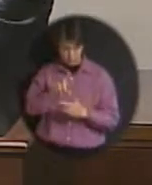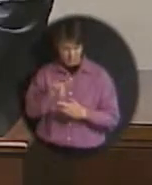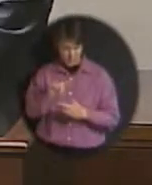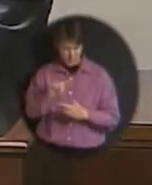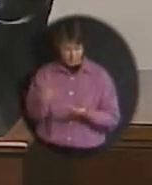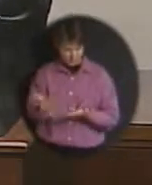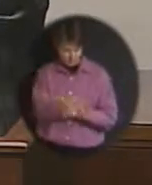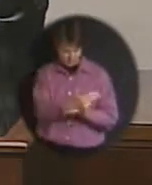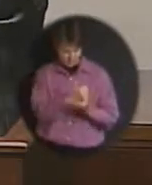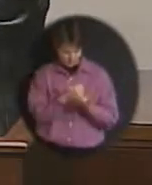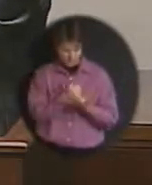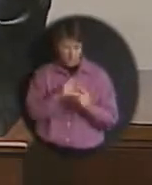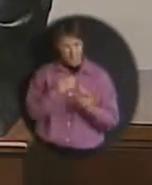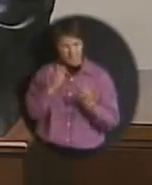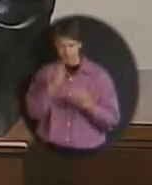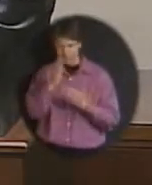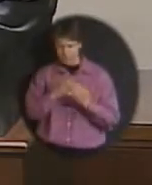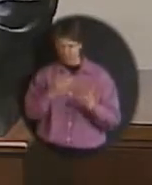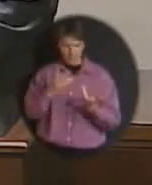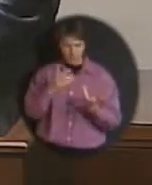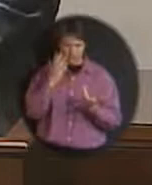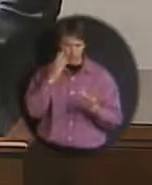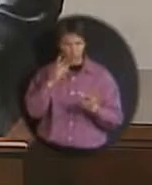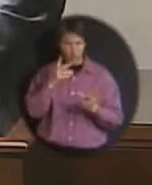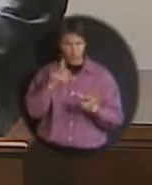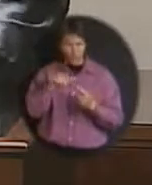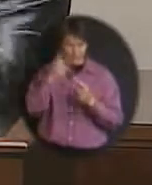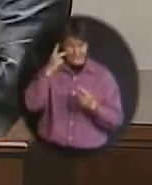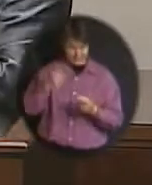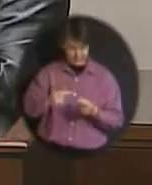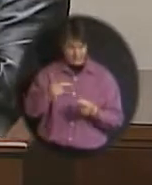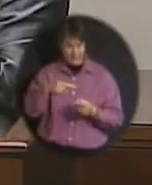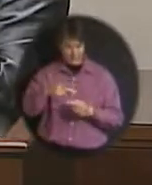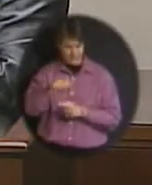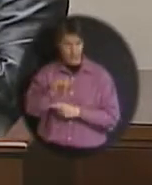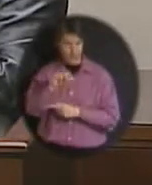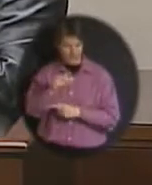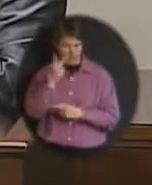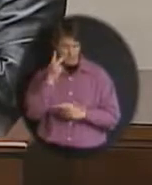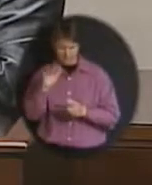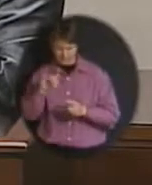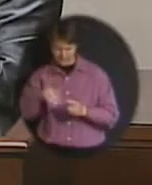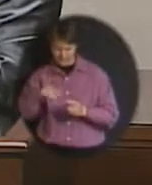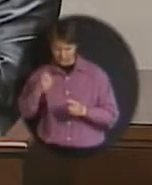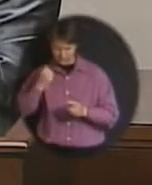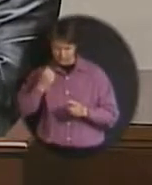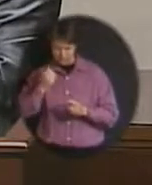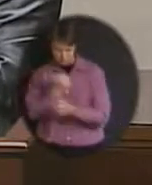gang-related or drug-related and bullying-related, we'll be able to watch if one impacts the other.